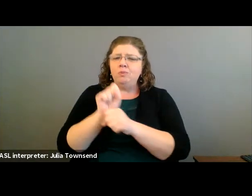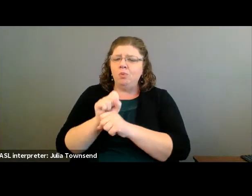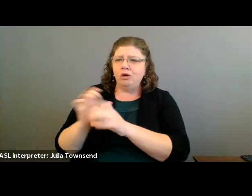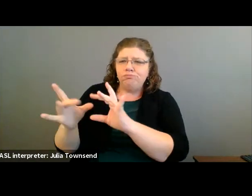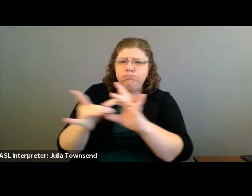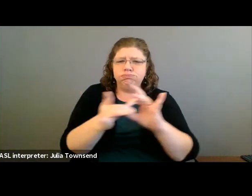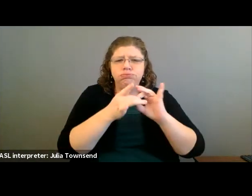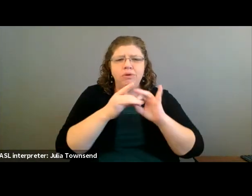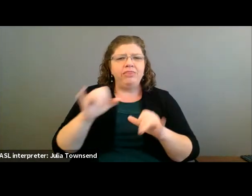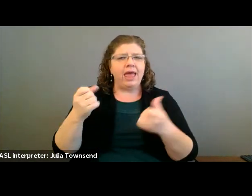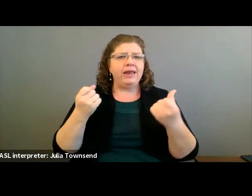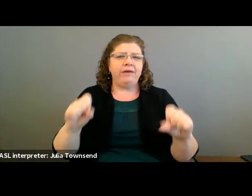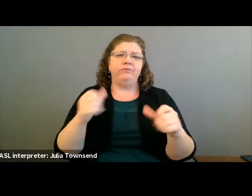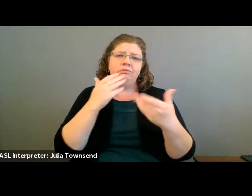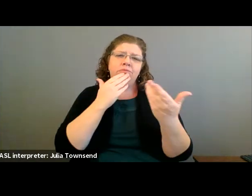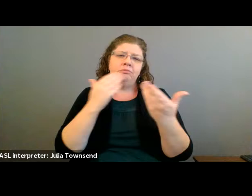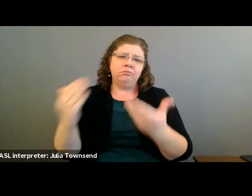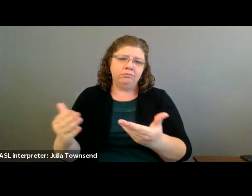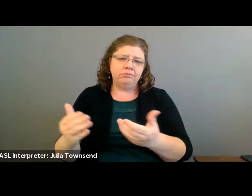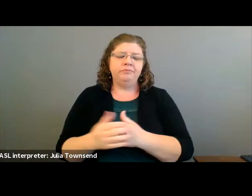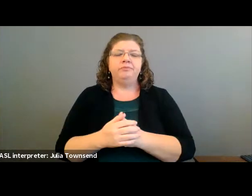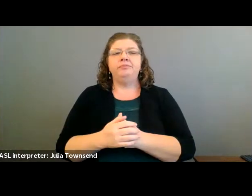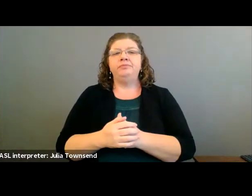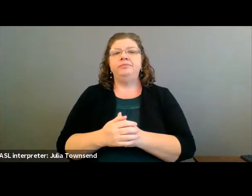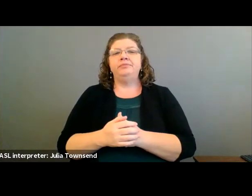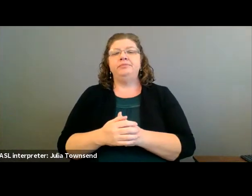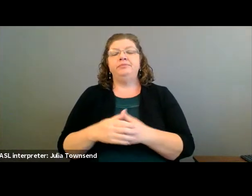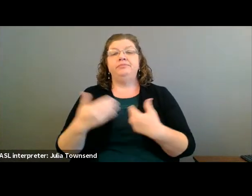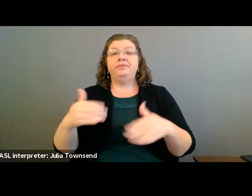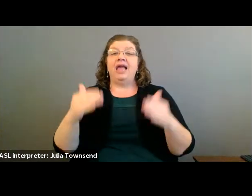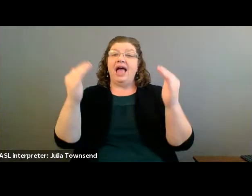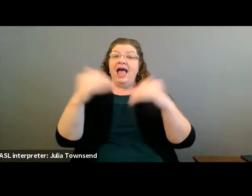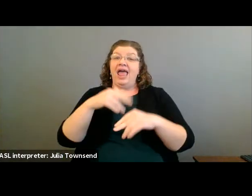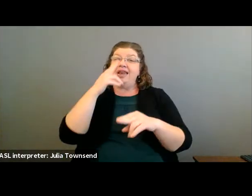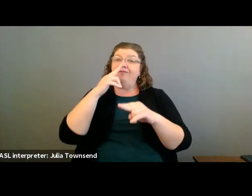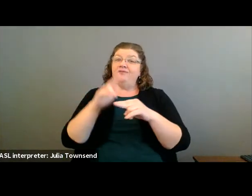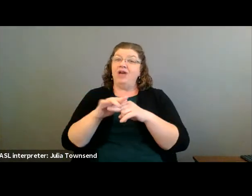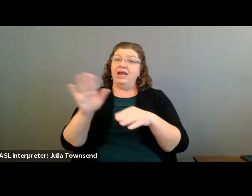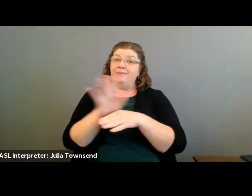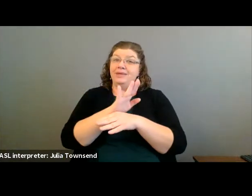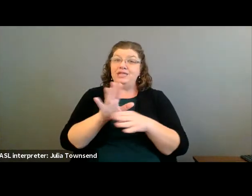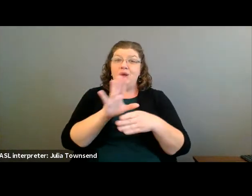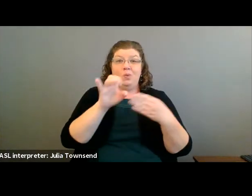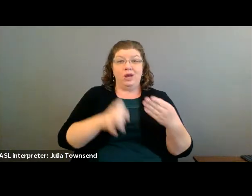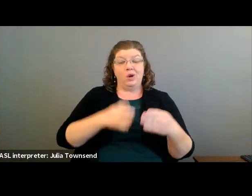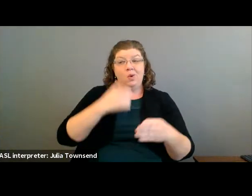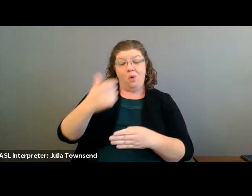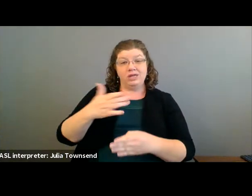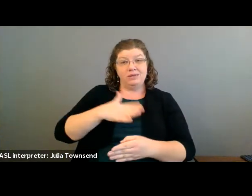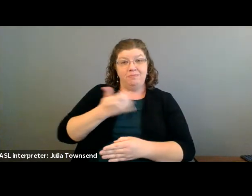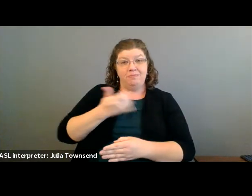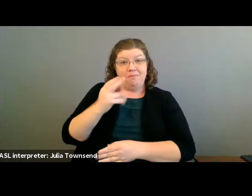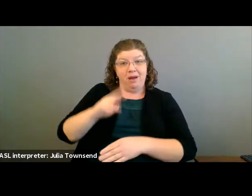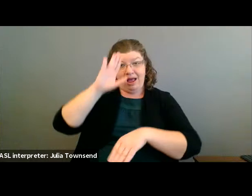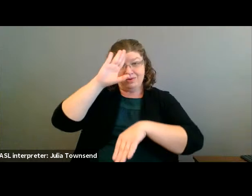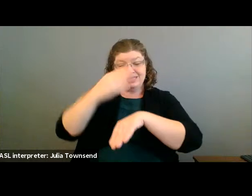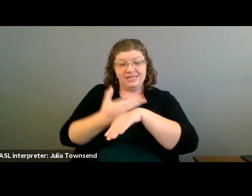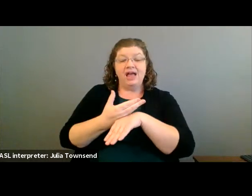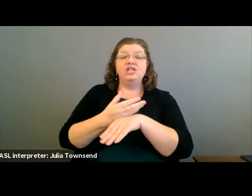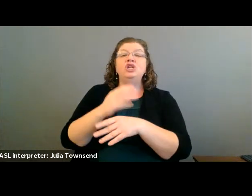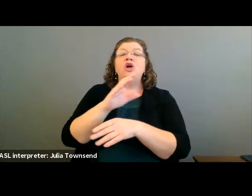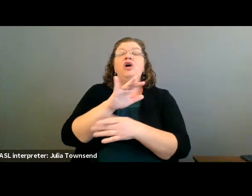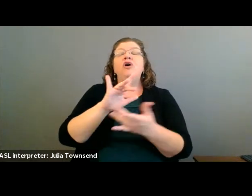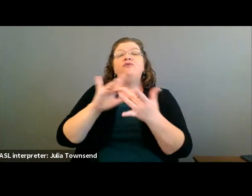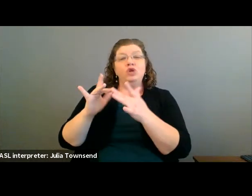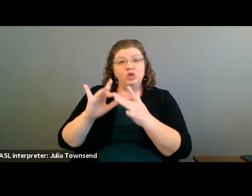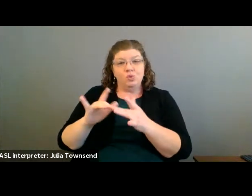effort. I had a fun and busy weekend. It included watching my own son's virtual graduation from Cal State Northridge. Congratulations